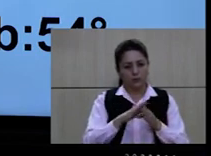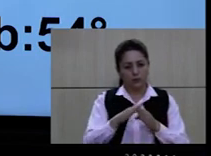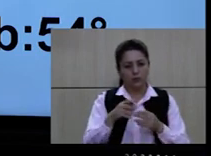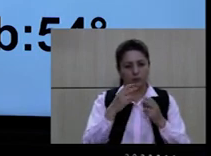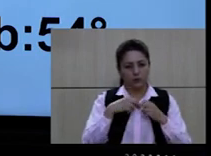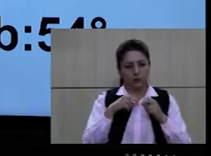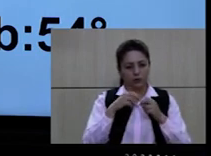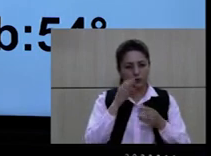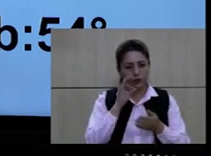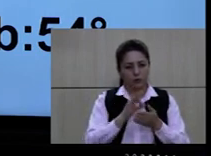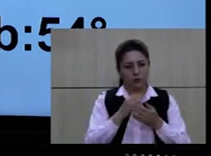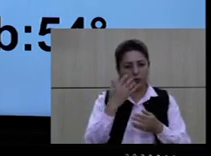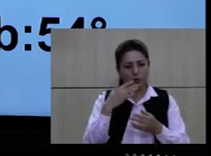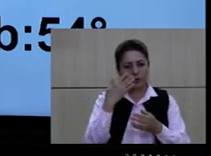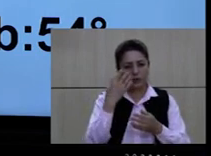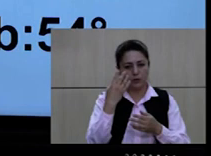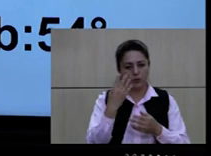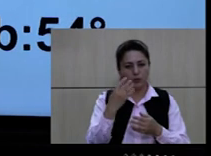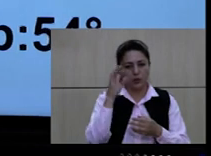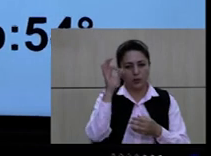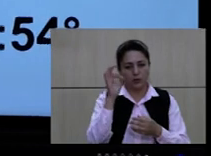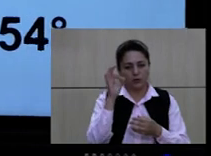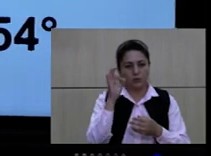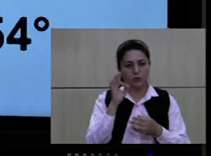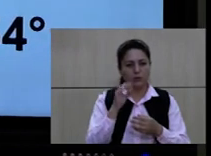javobi 54 gradus ekanligini anglab